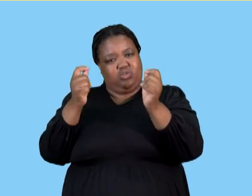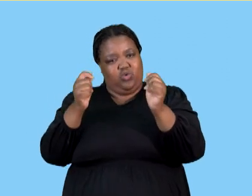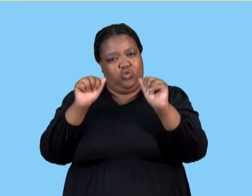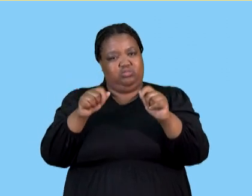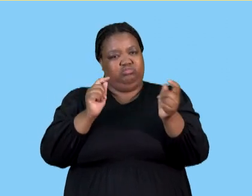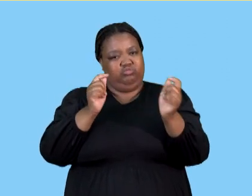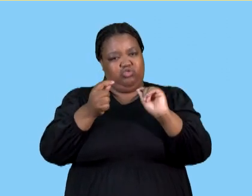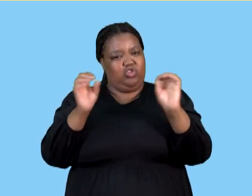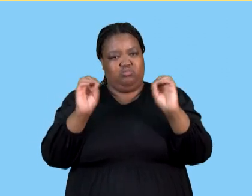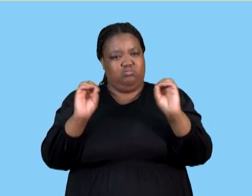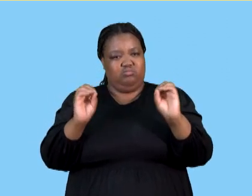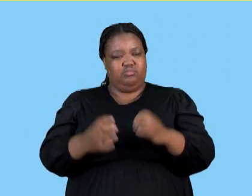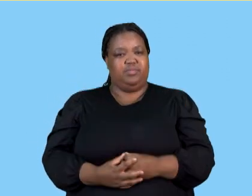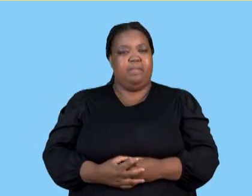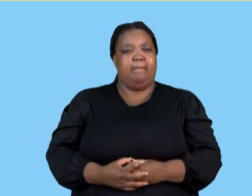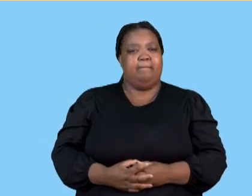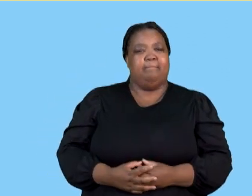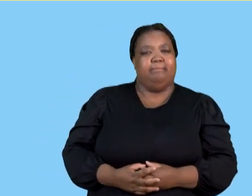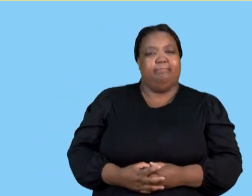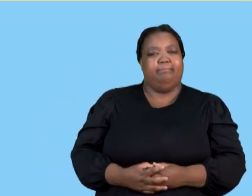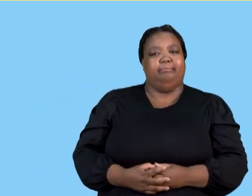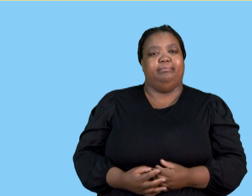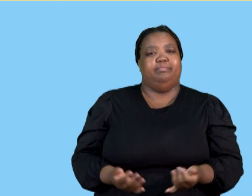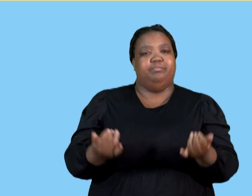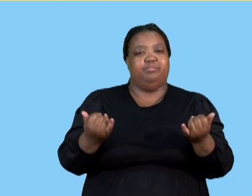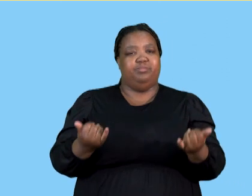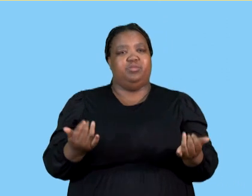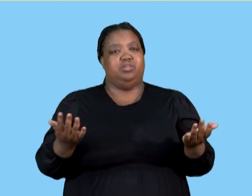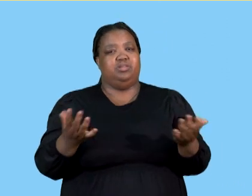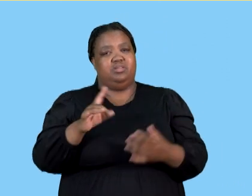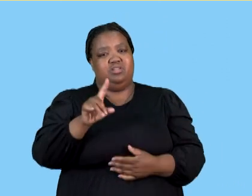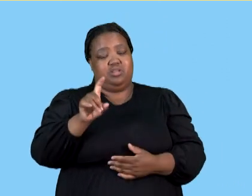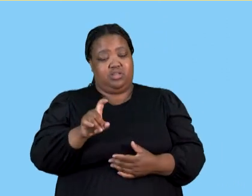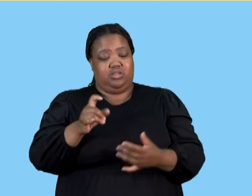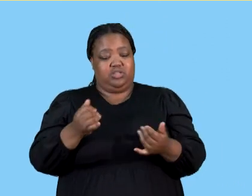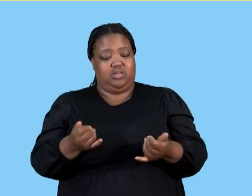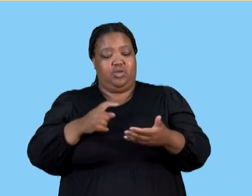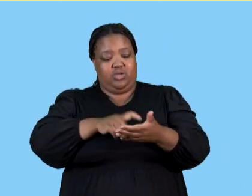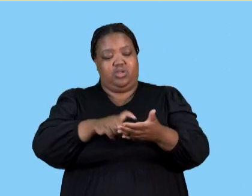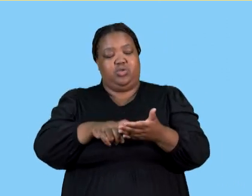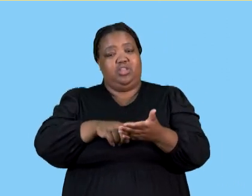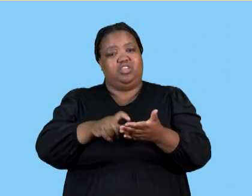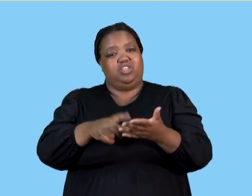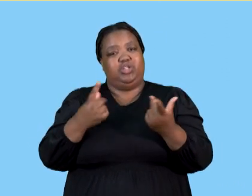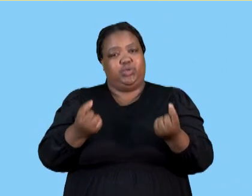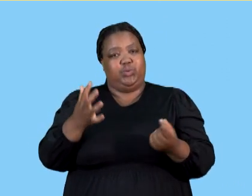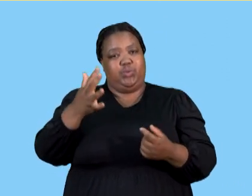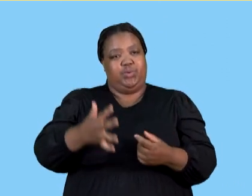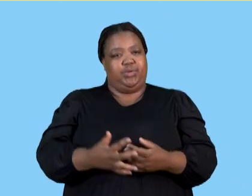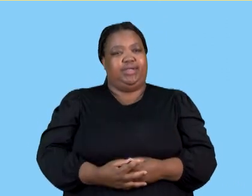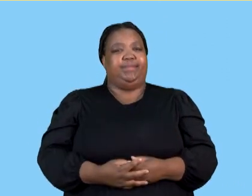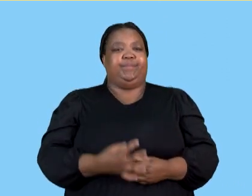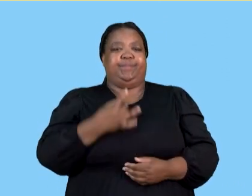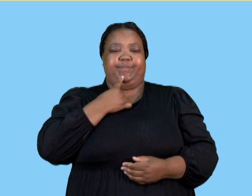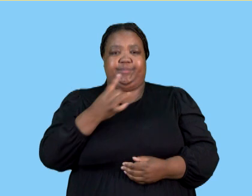costs. I'm going to come now to a question where we're going to do some calculations.